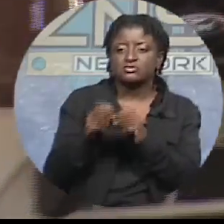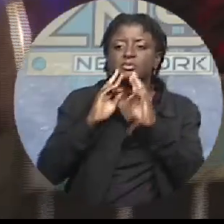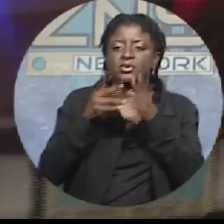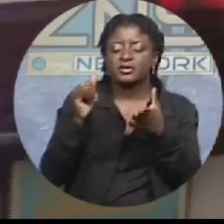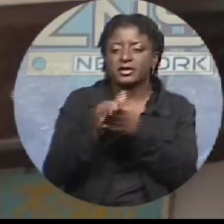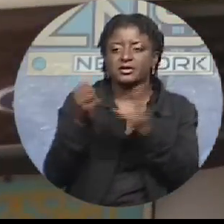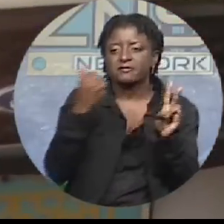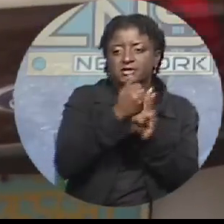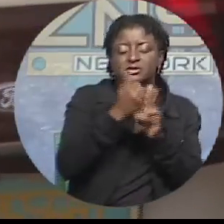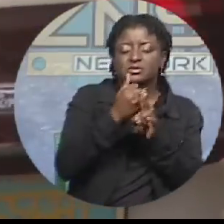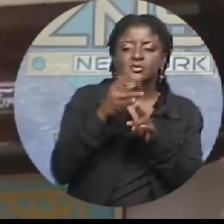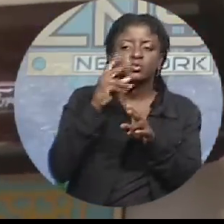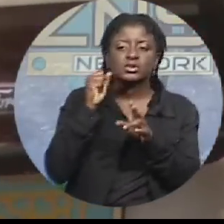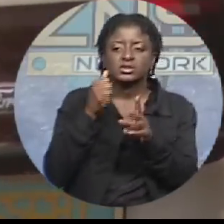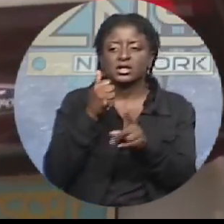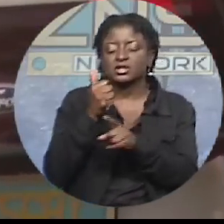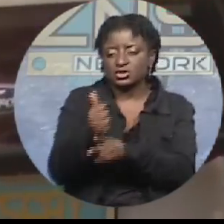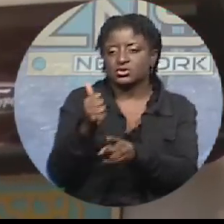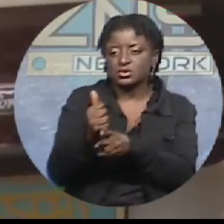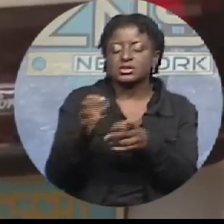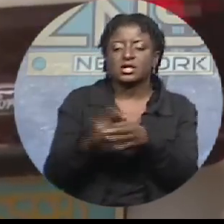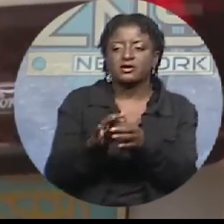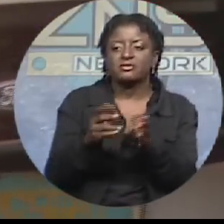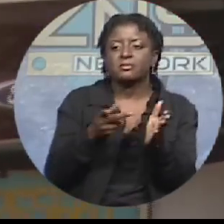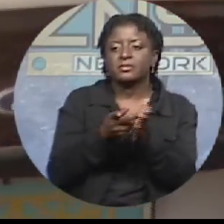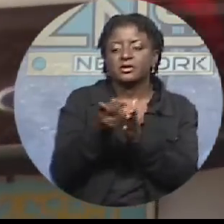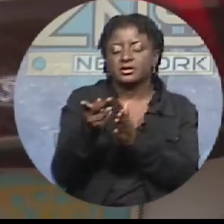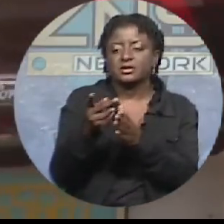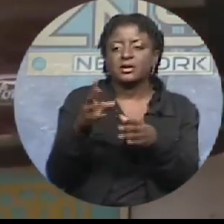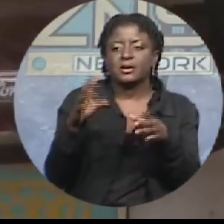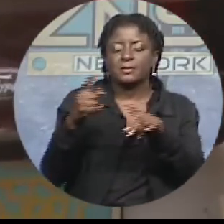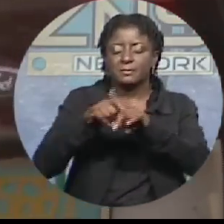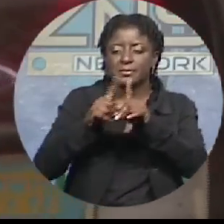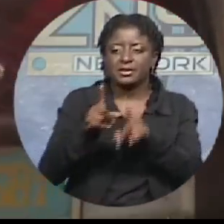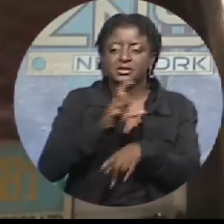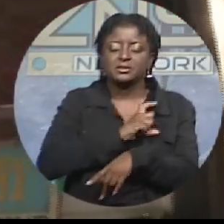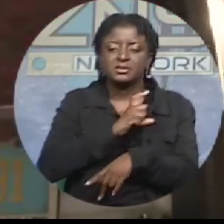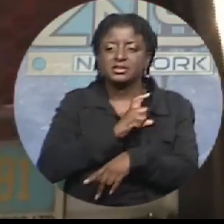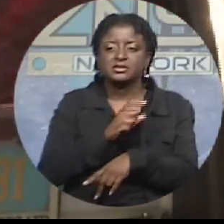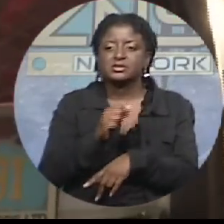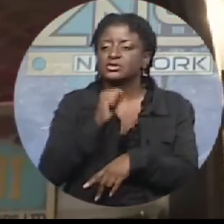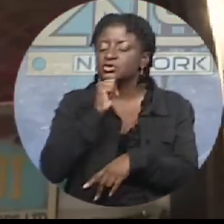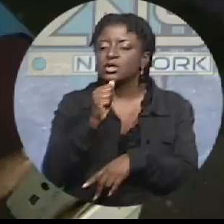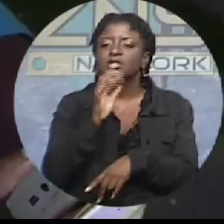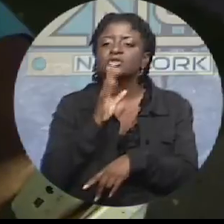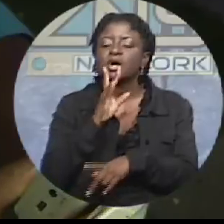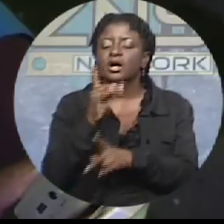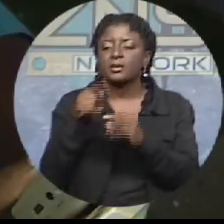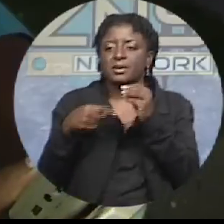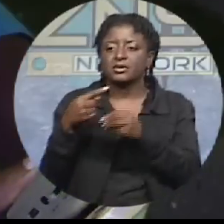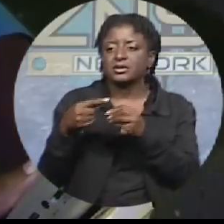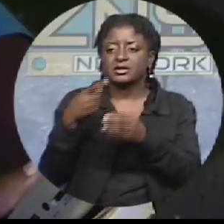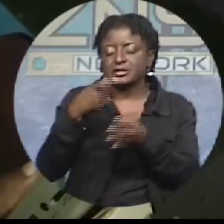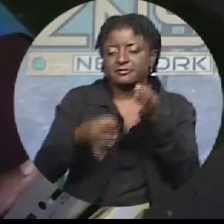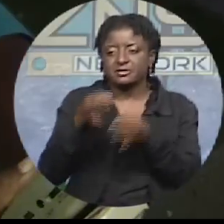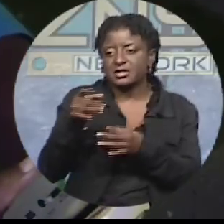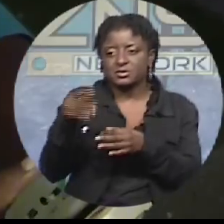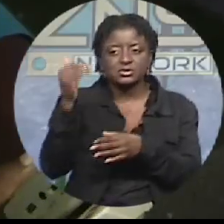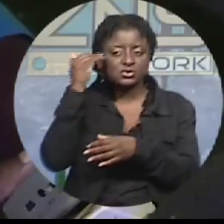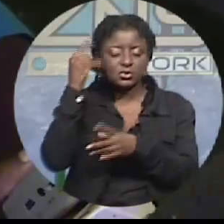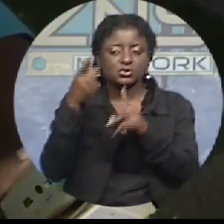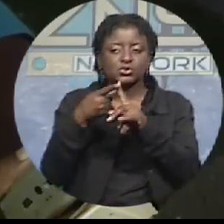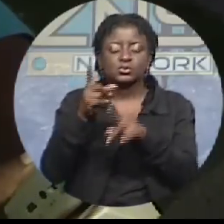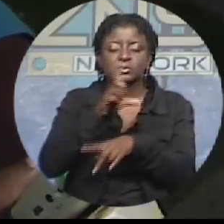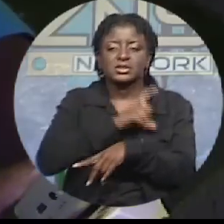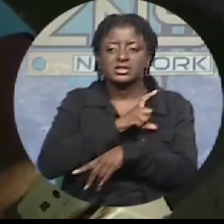victim was accused of murder, but ACP Ferguson was tight-lipped on whether or not he was known to police. This is a matter that